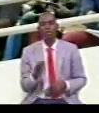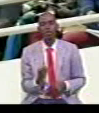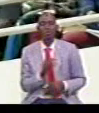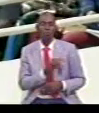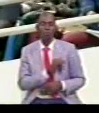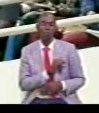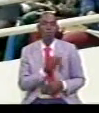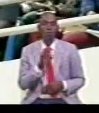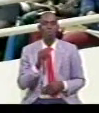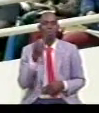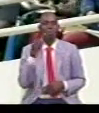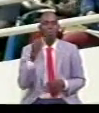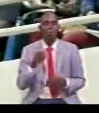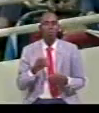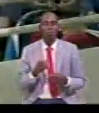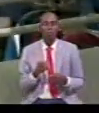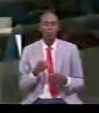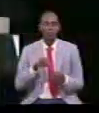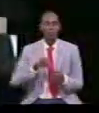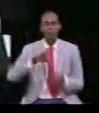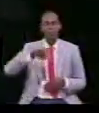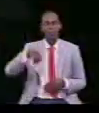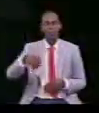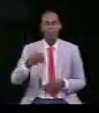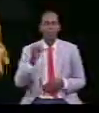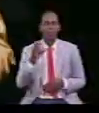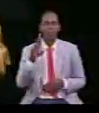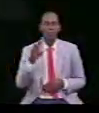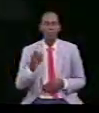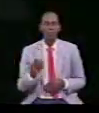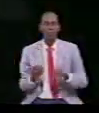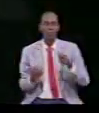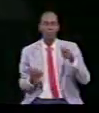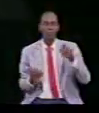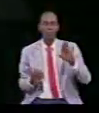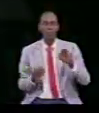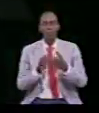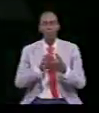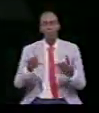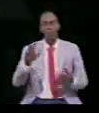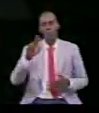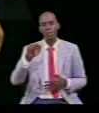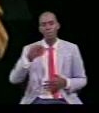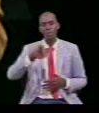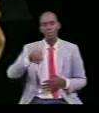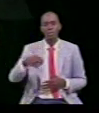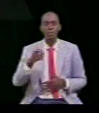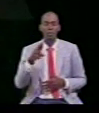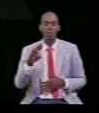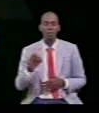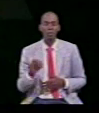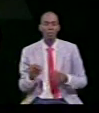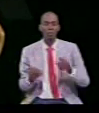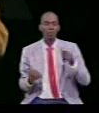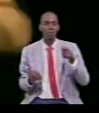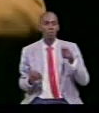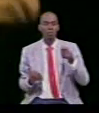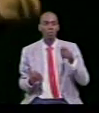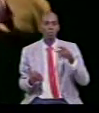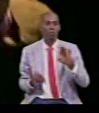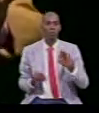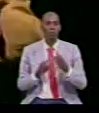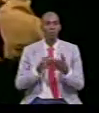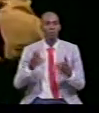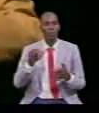Jeremiah chapter 29 verse 13. And ye shall seek me